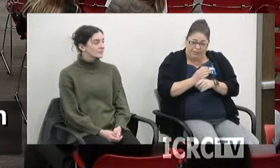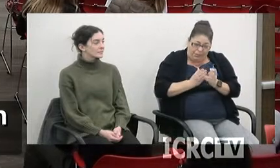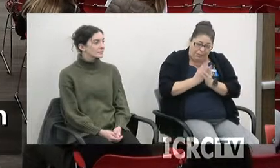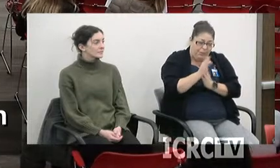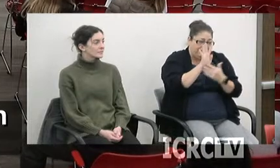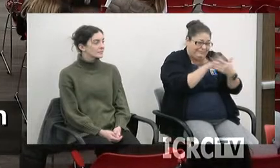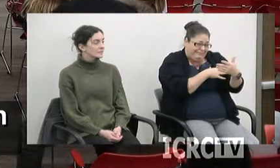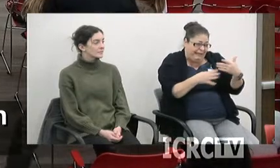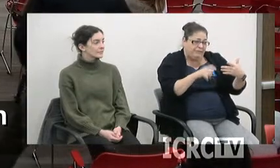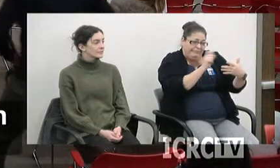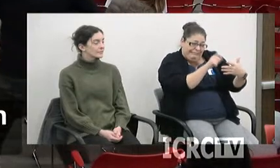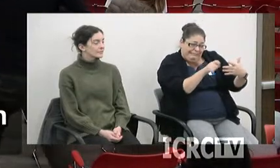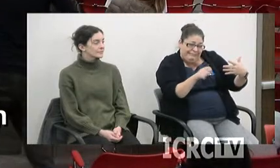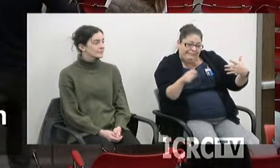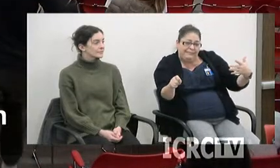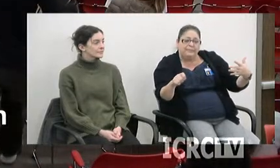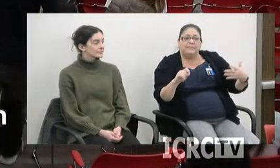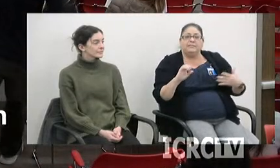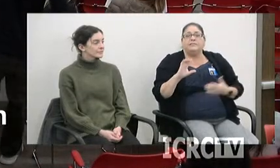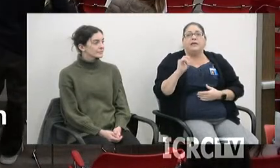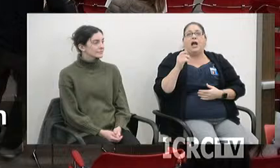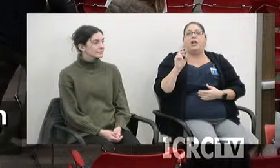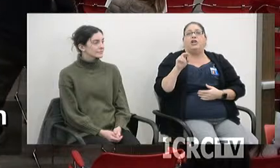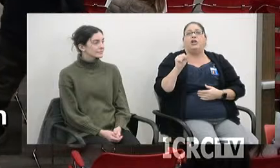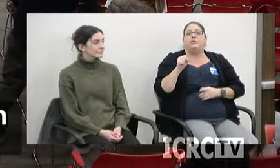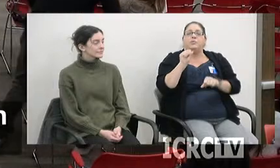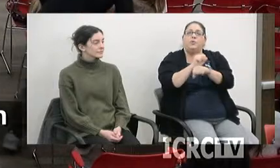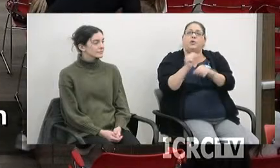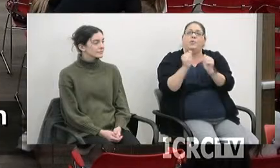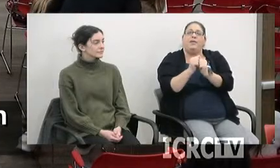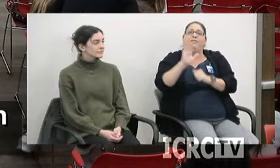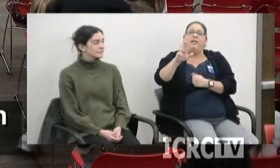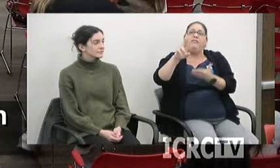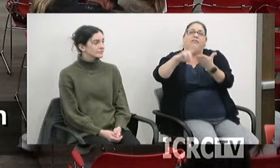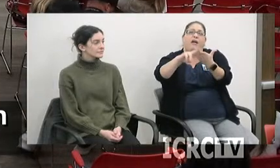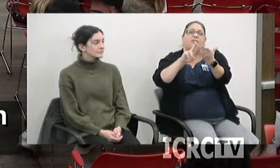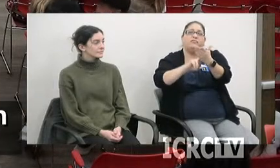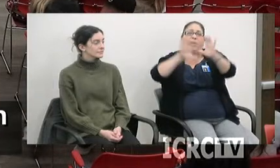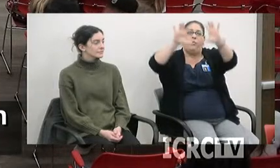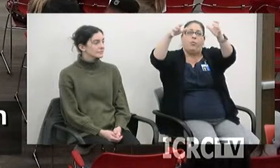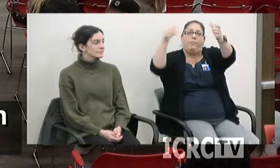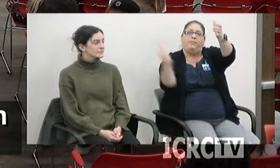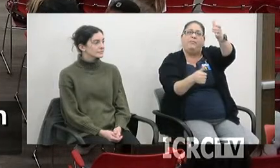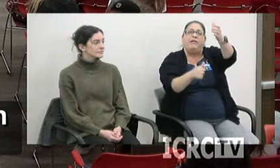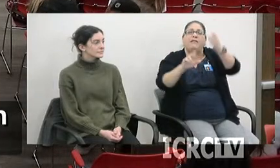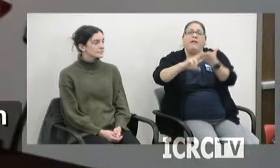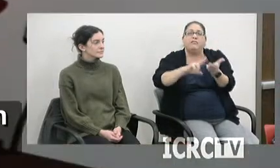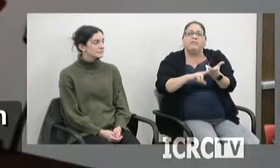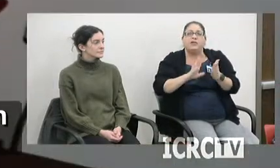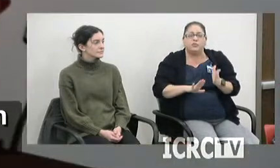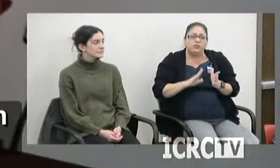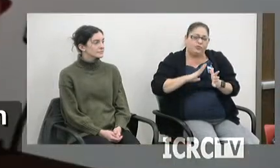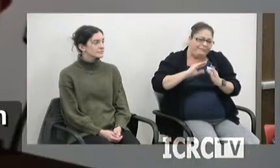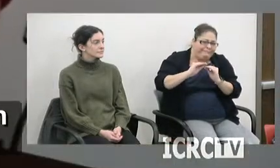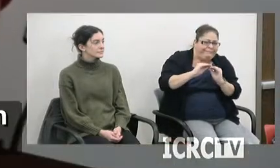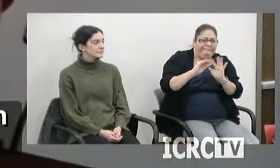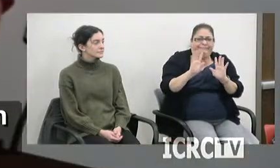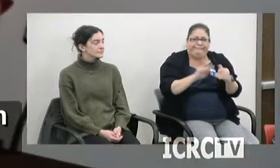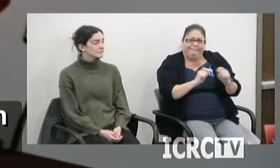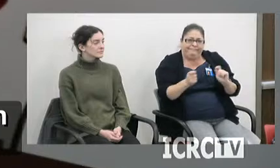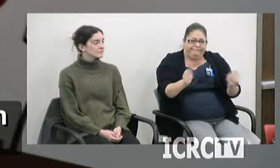schedule. Congress working with their subcontractors to revise that schedule a little bit.